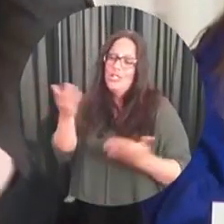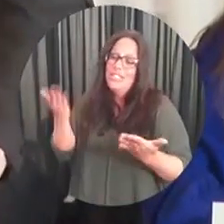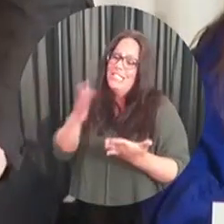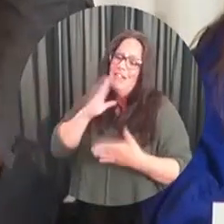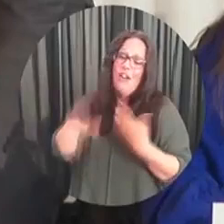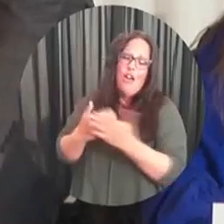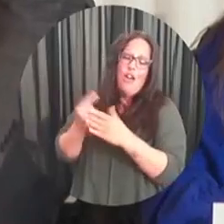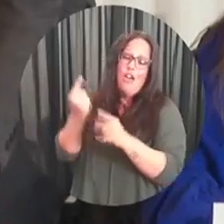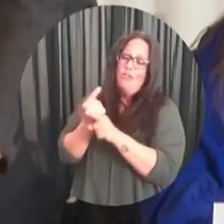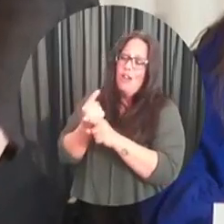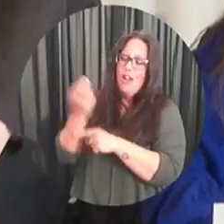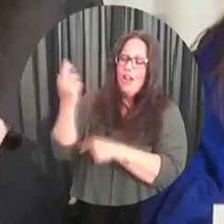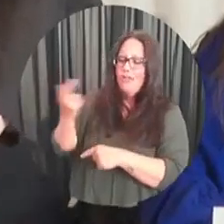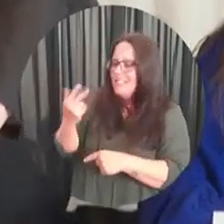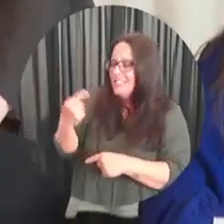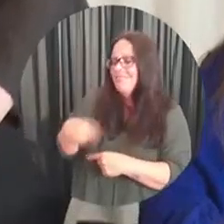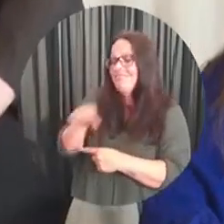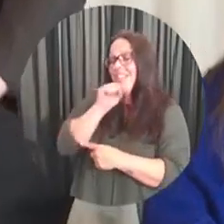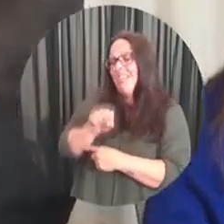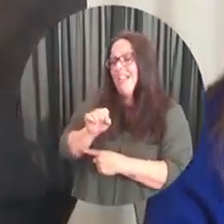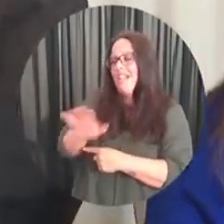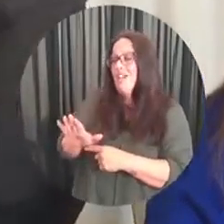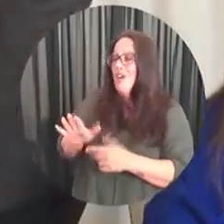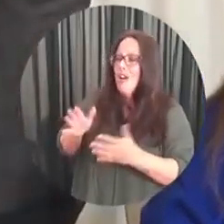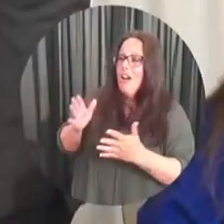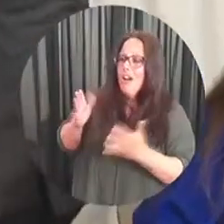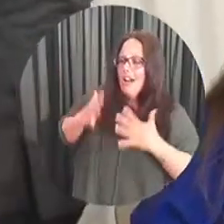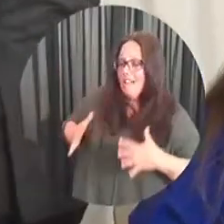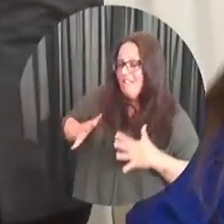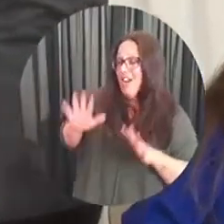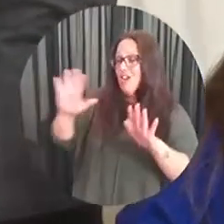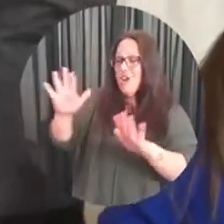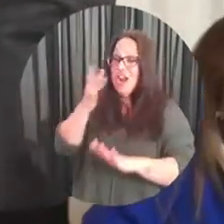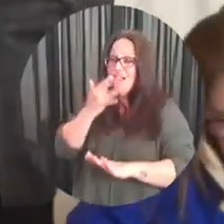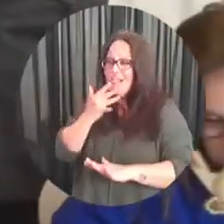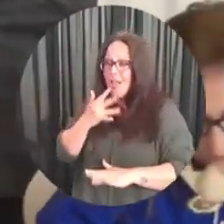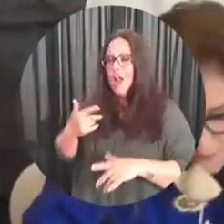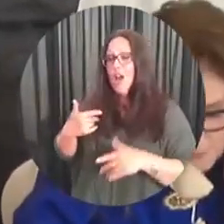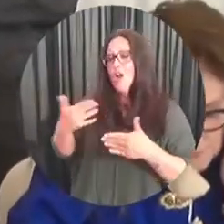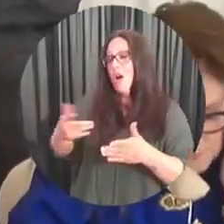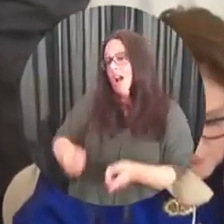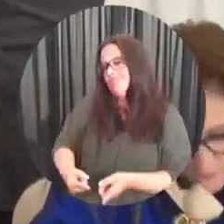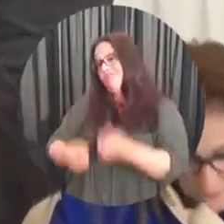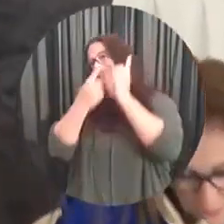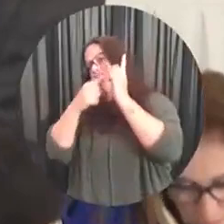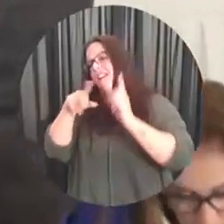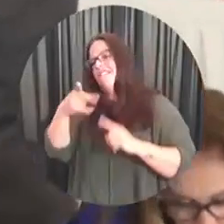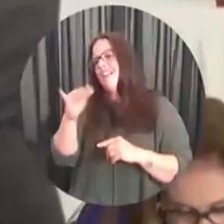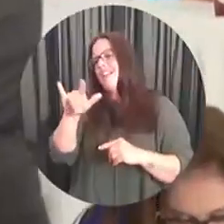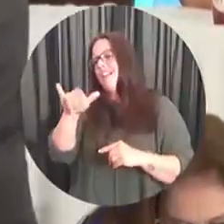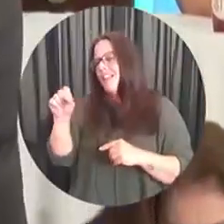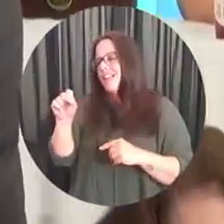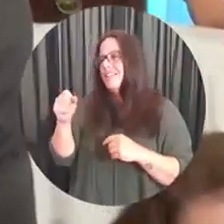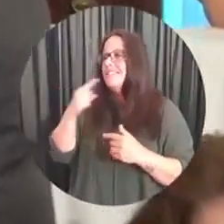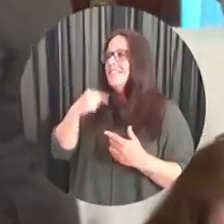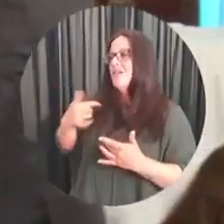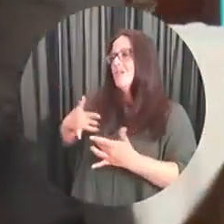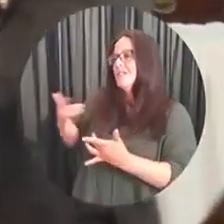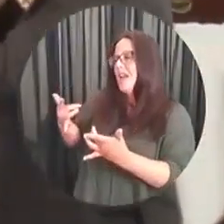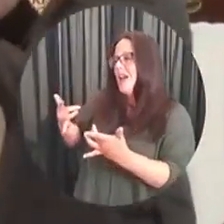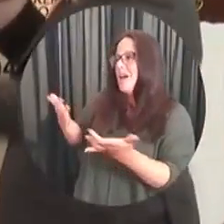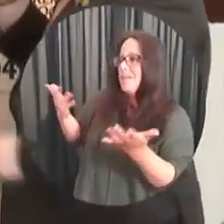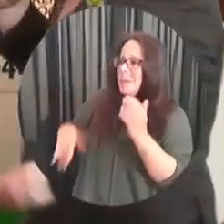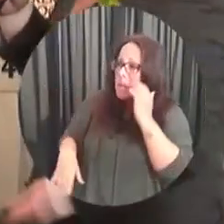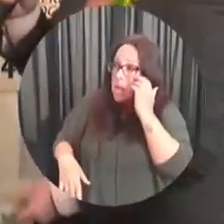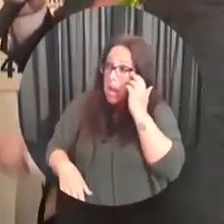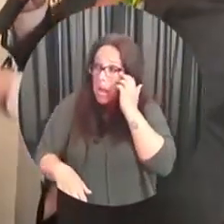your outfit choice today. Great, great color. But we're going to send it up top now. Phyllis, get to our girl Kiki Angelos over there. Well, oh,